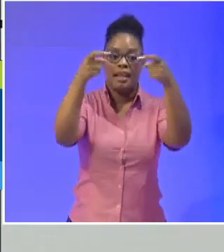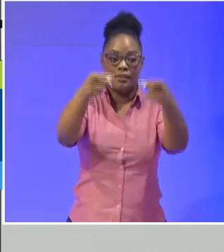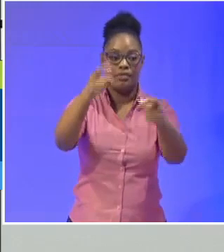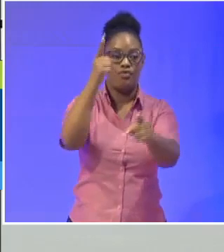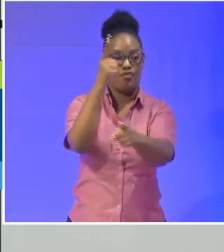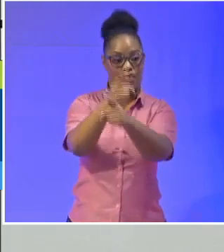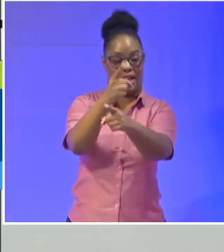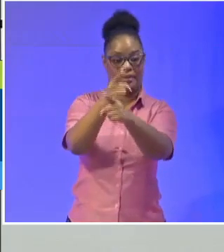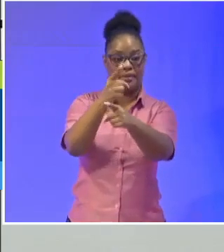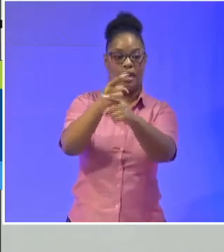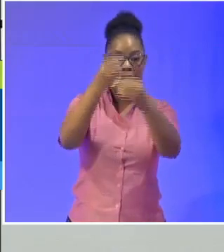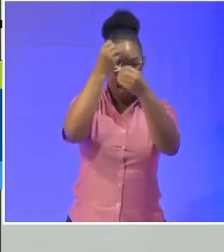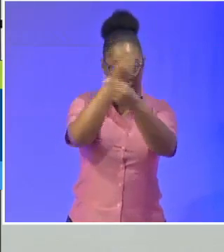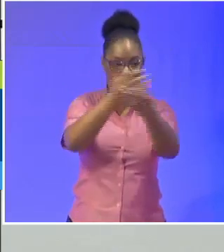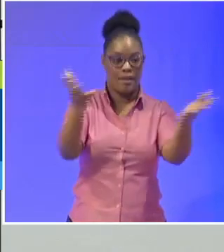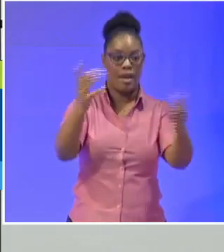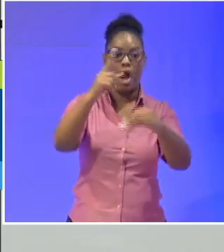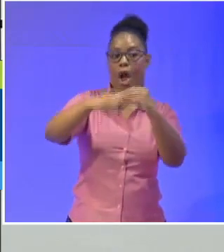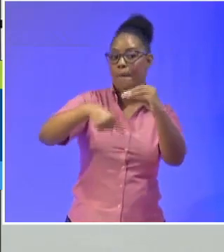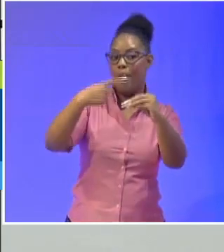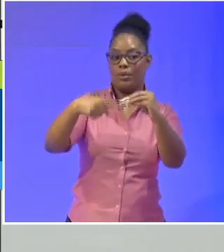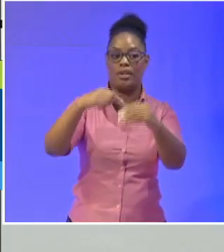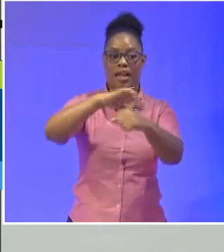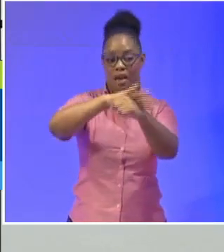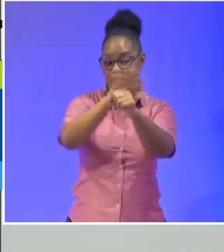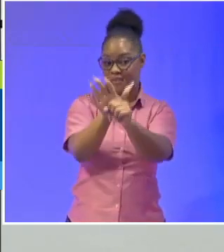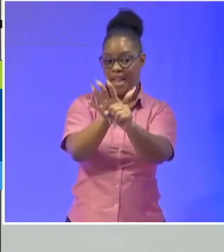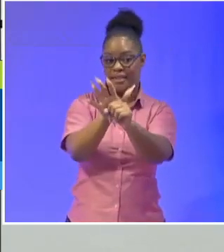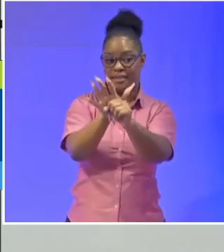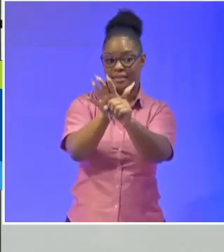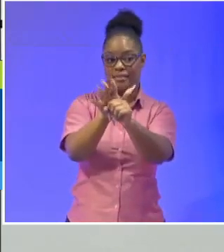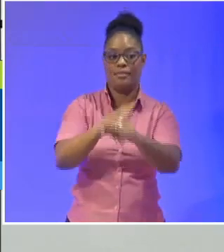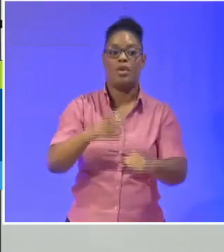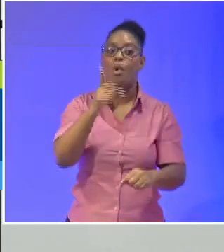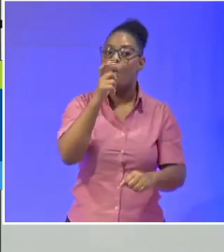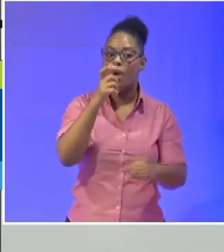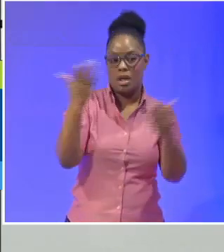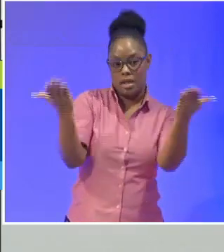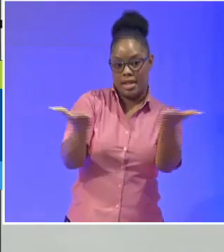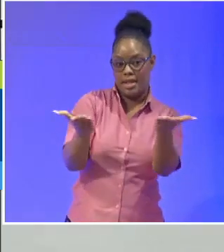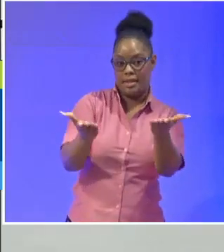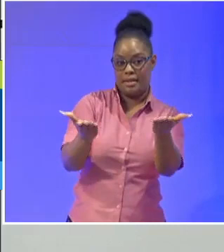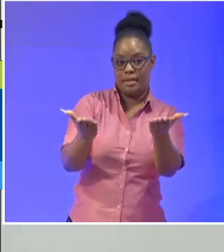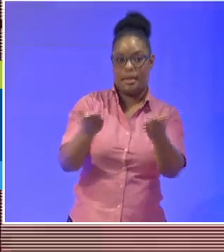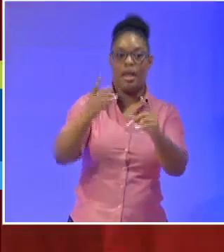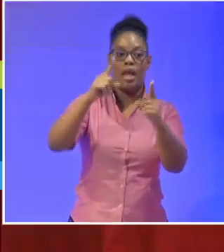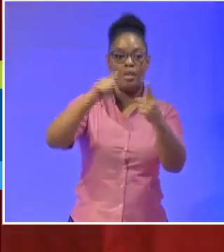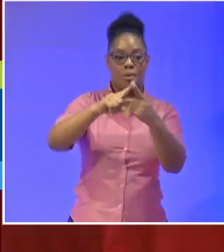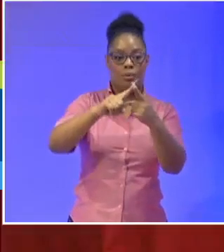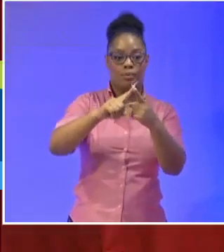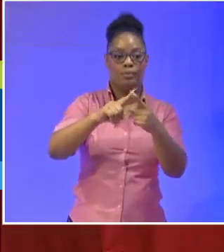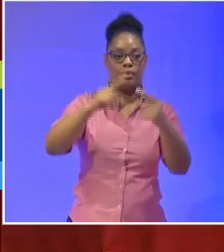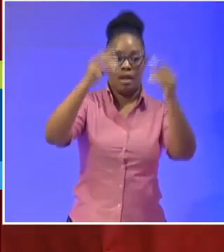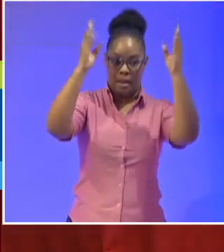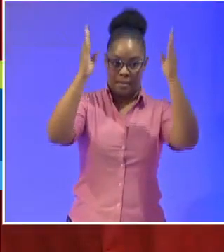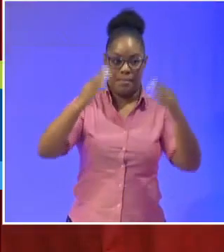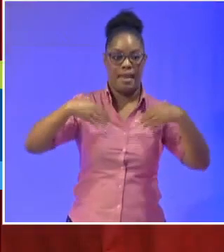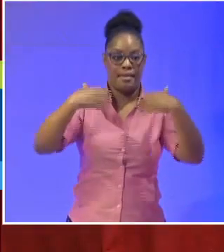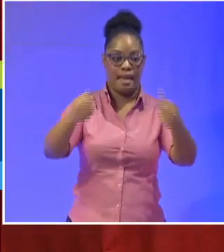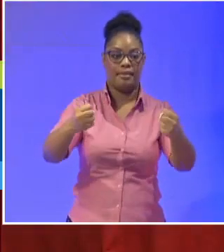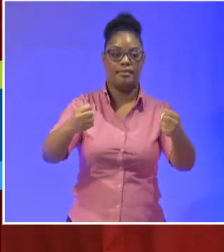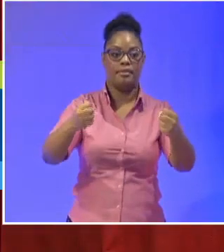national COVID-19 response. Your presenters today are the Honorable Terence Dayal Singh, Minister of